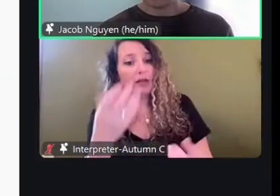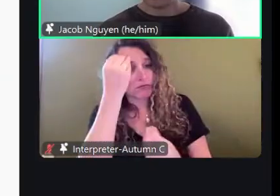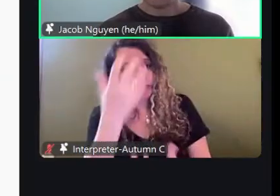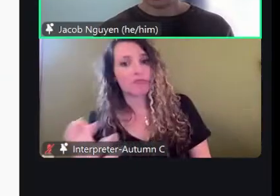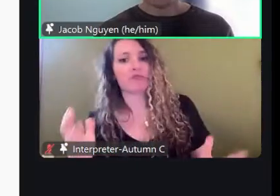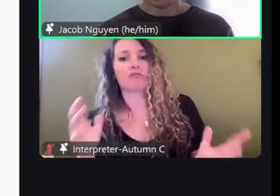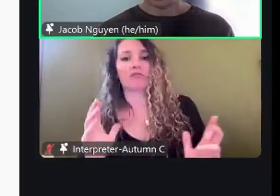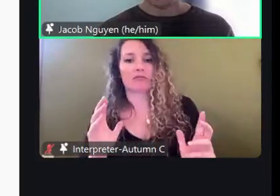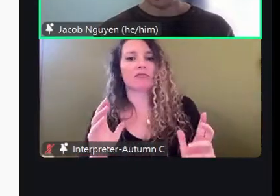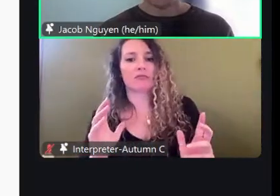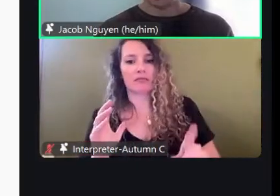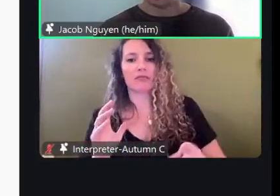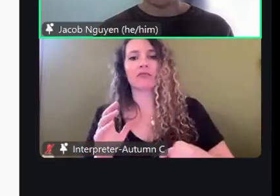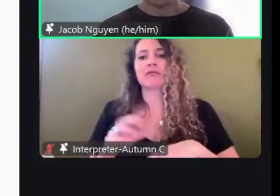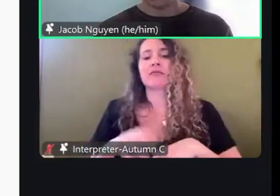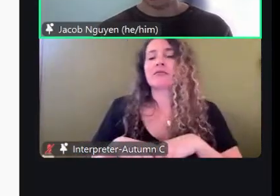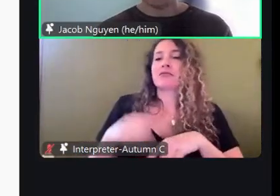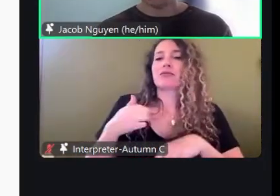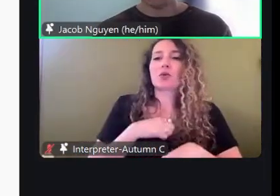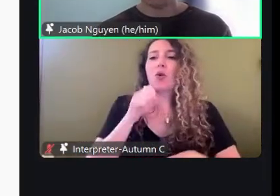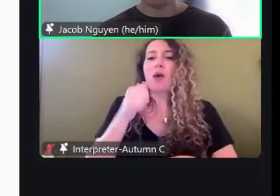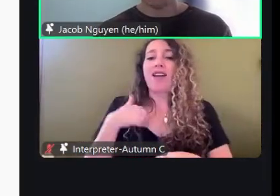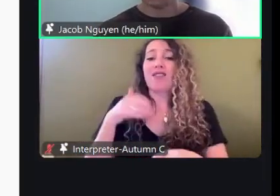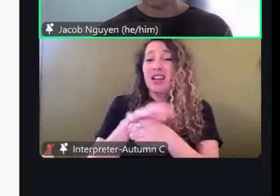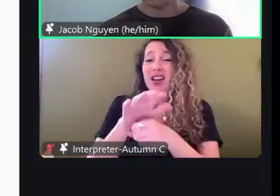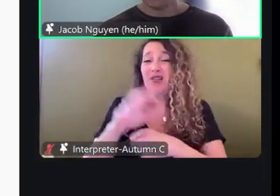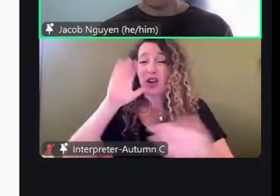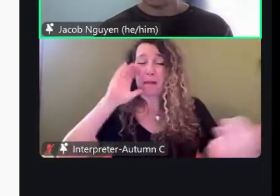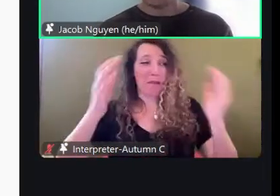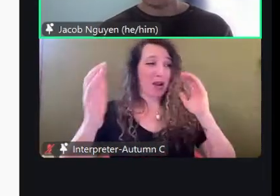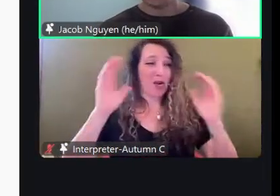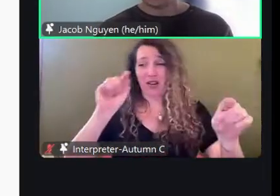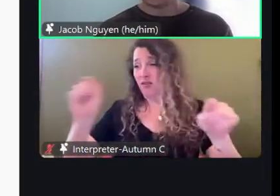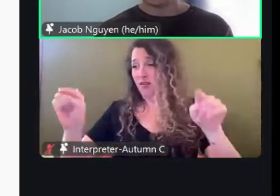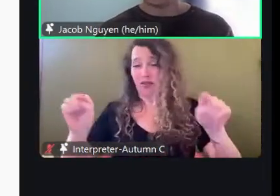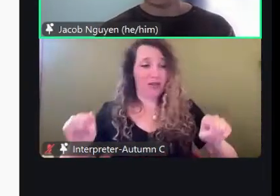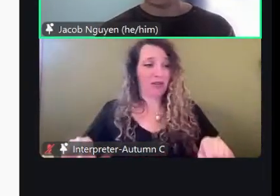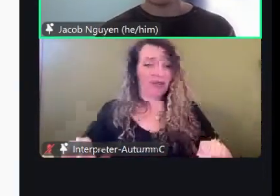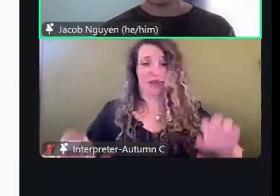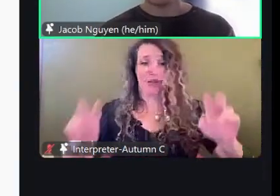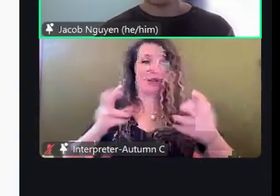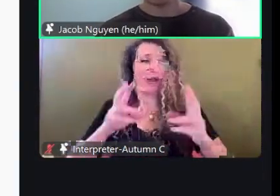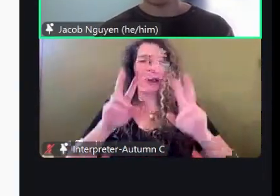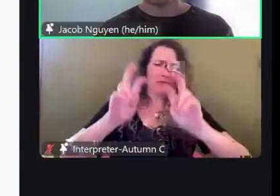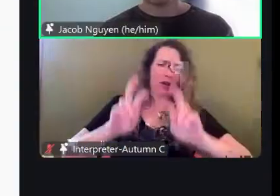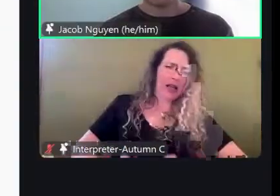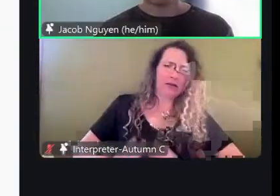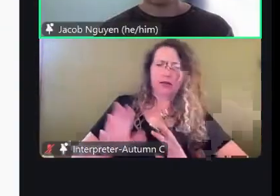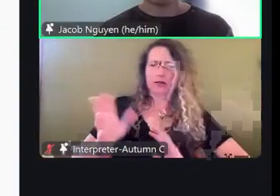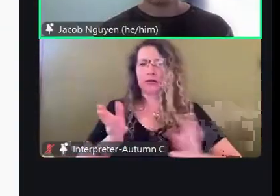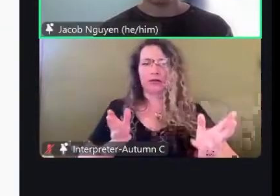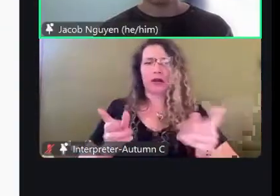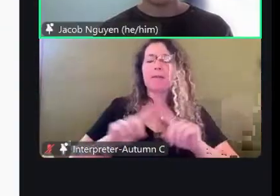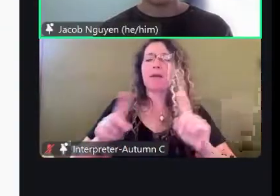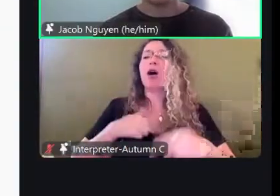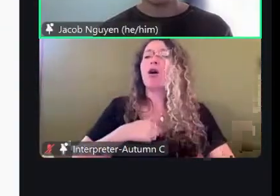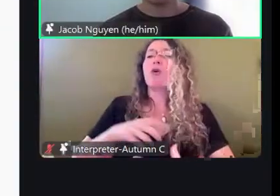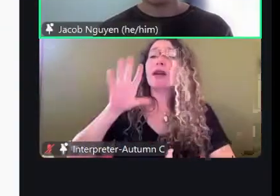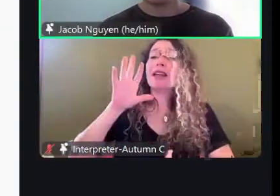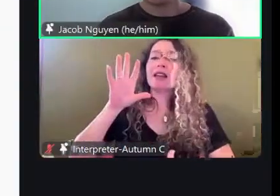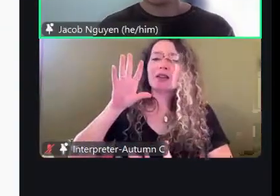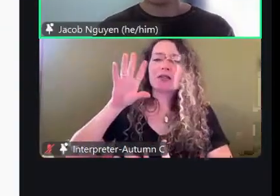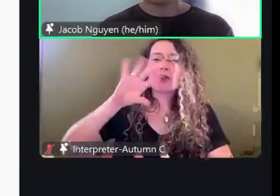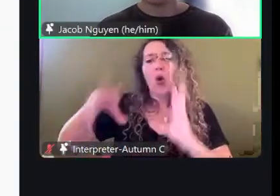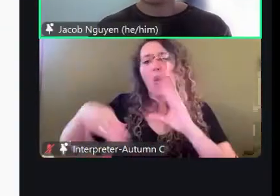have enough participants to make comparative statistical analysis, but we did analyze the overall